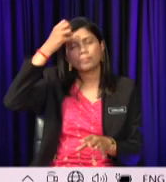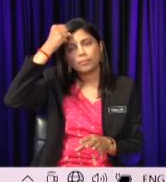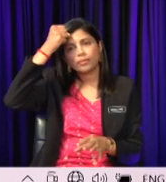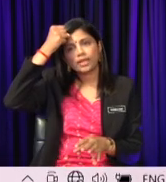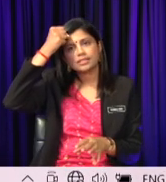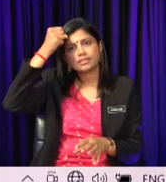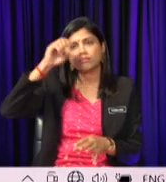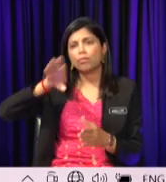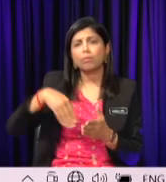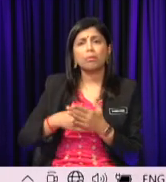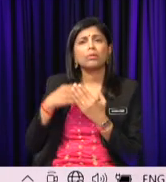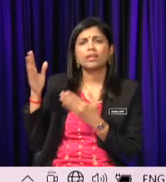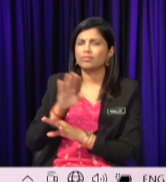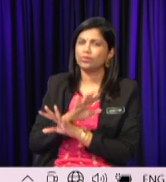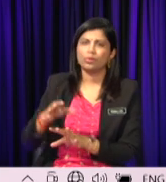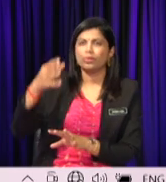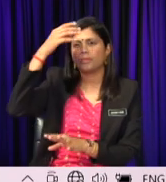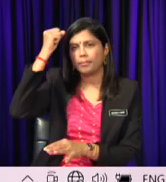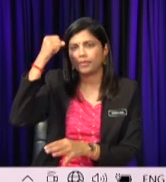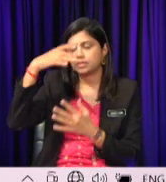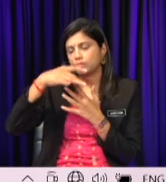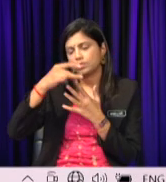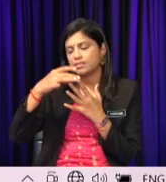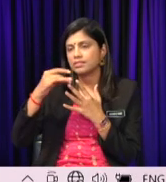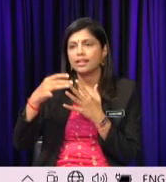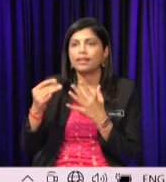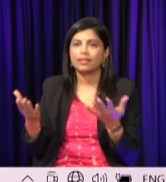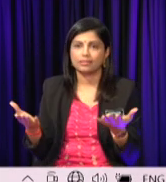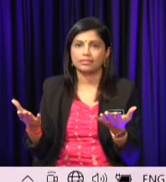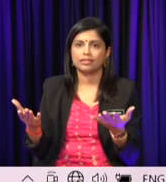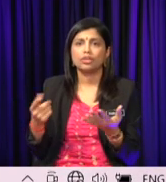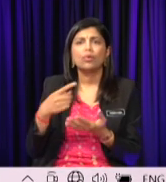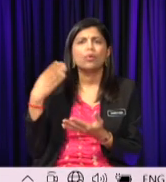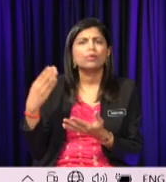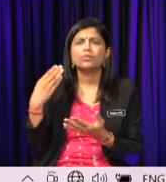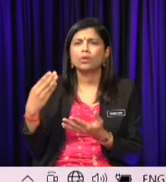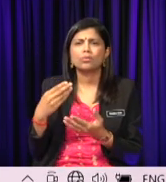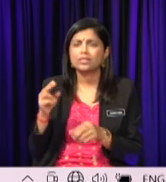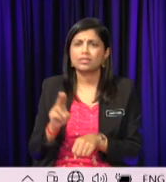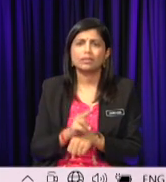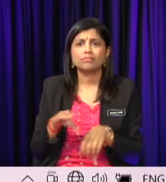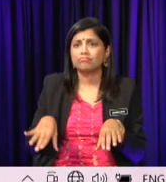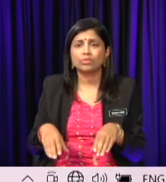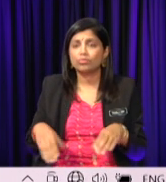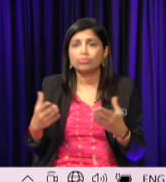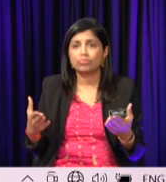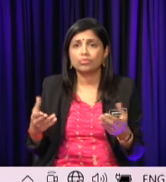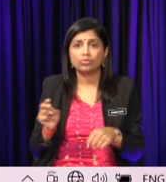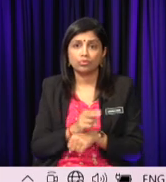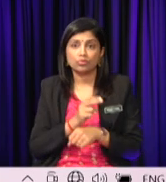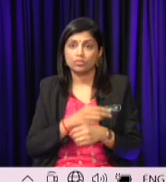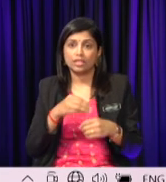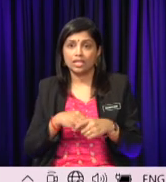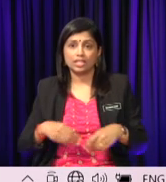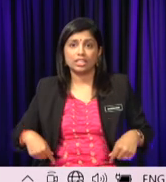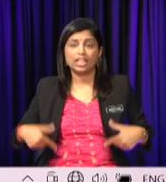and gentlemen, pupils all around Malaysia, you already know all these phrases. Mm-hmm. These are phrases that we use in our daily life. Oh, that's